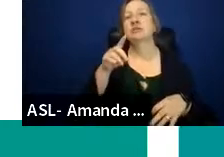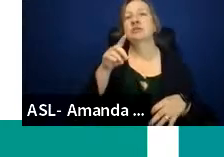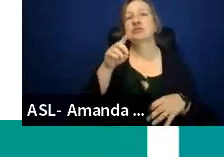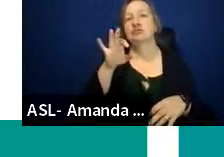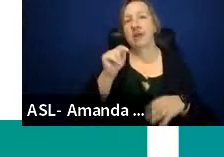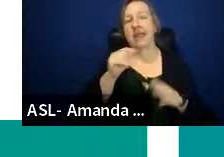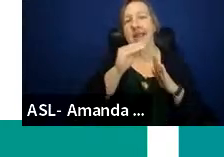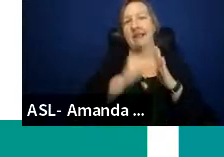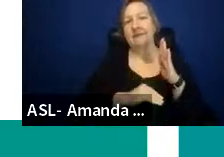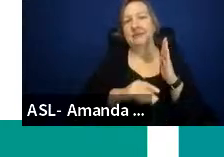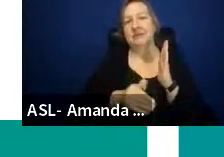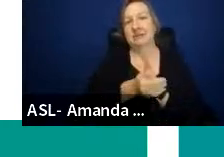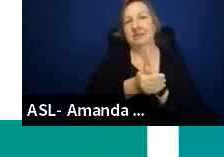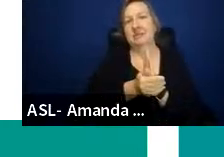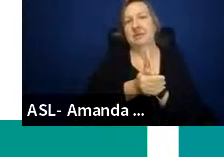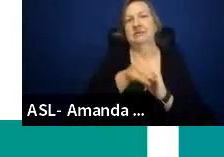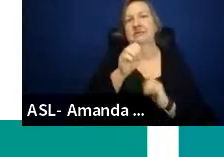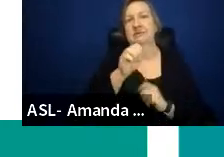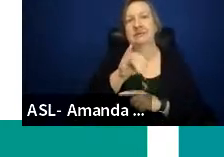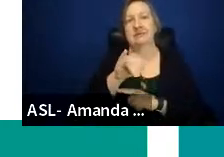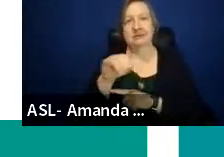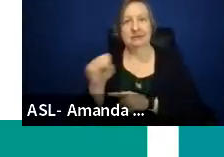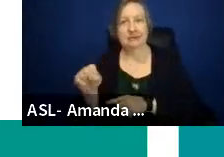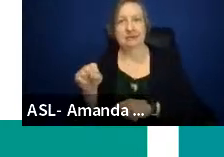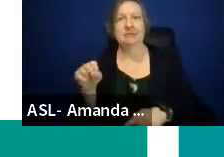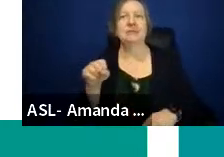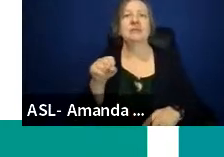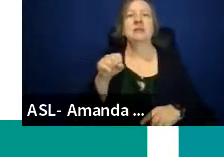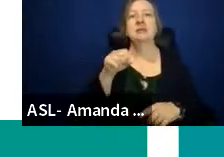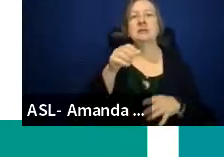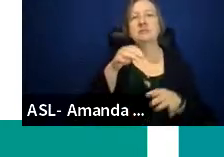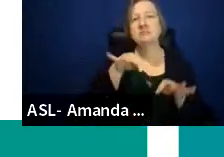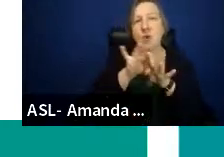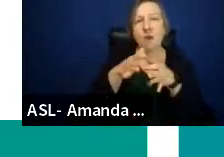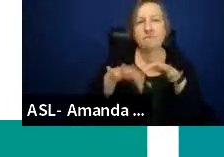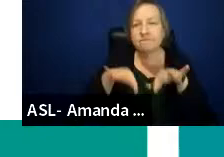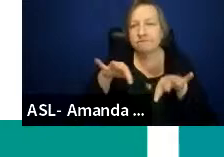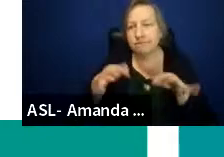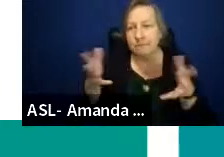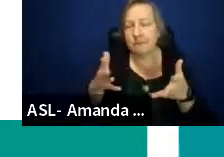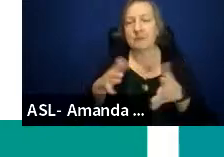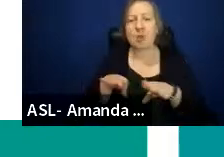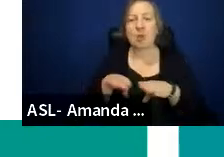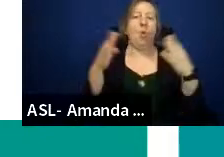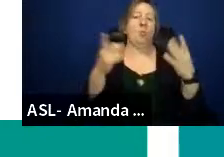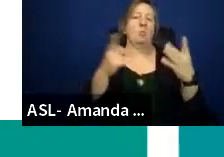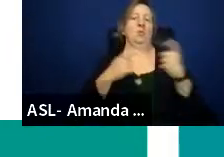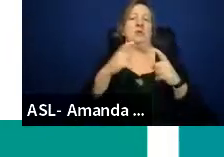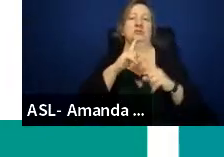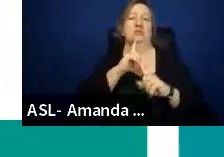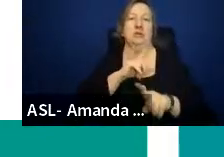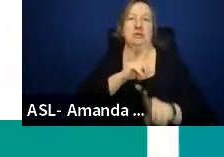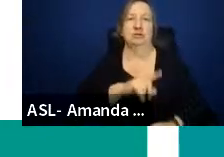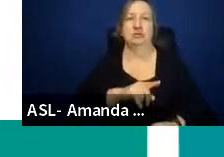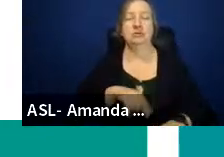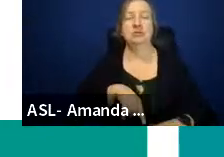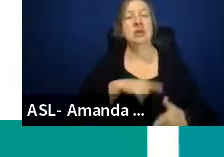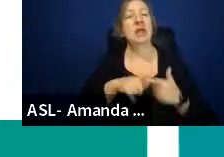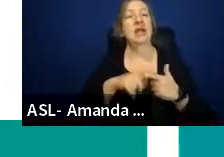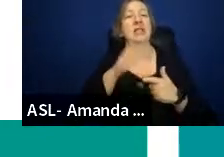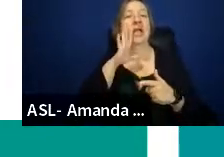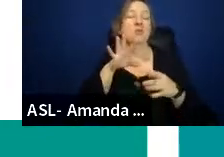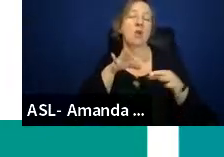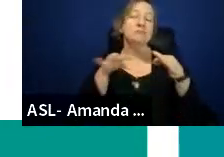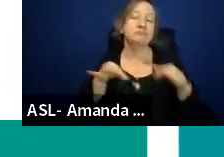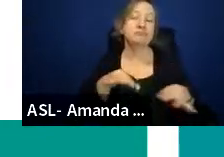statement, and our key findings allow for some opportunities for questions and answers. And then we will dive into the